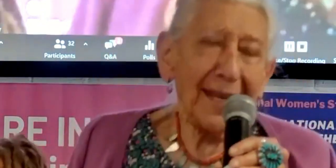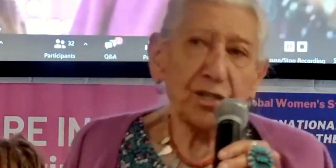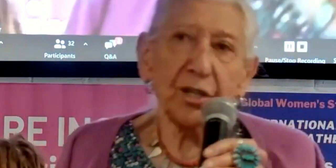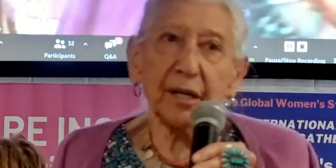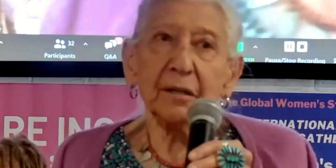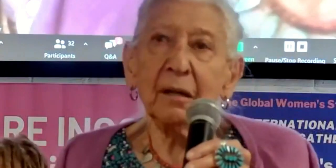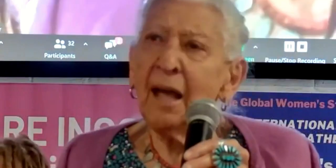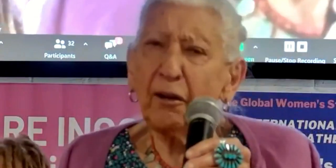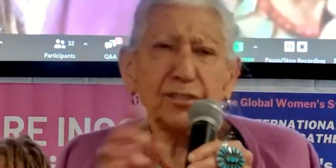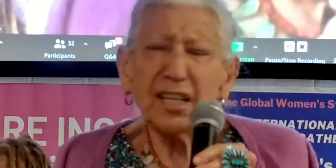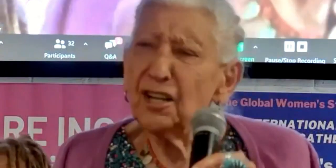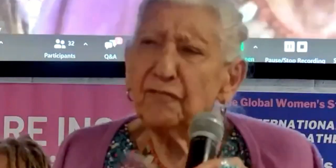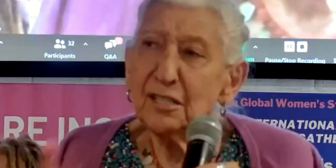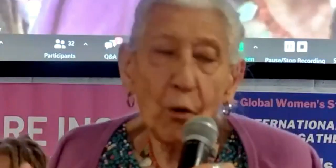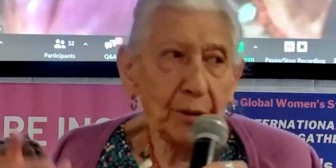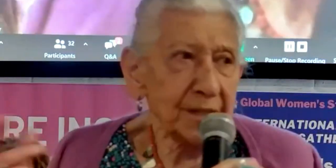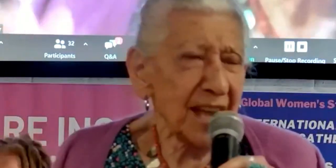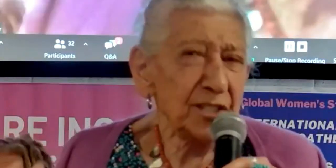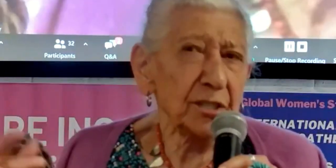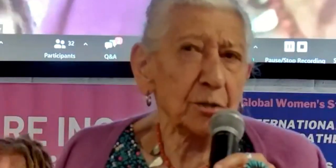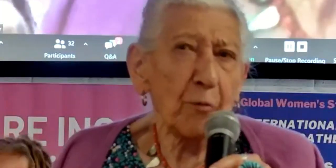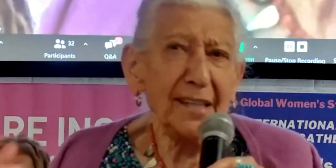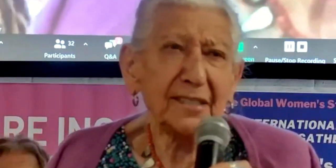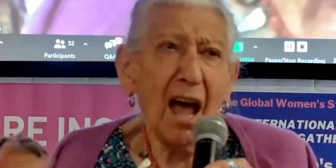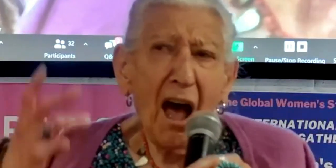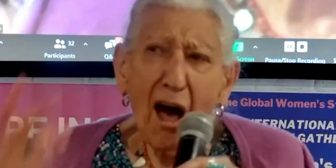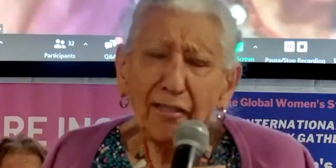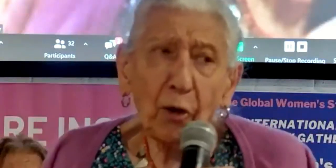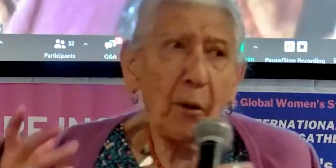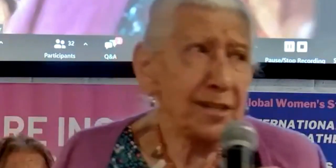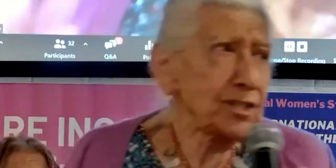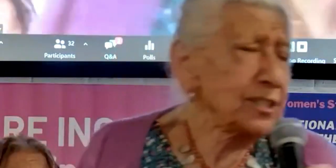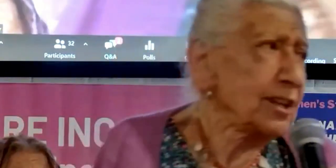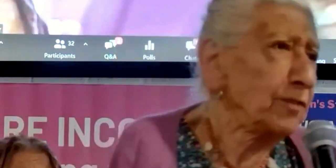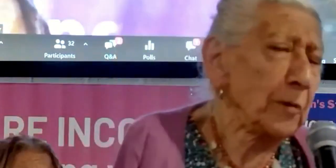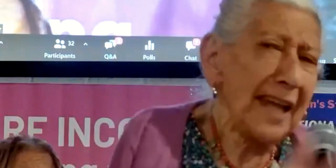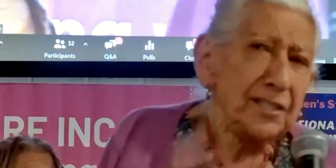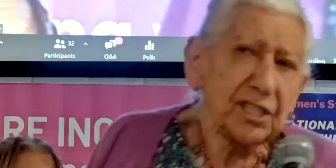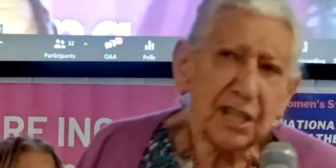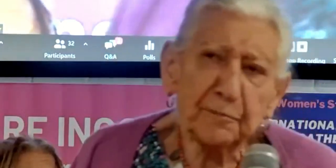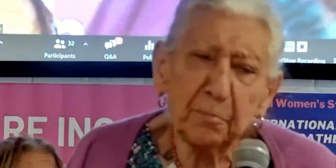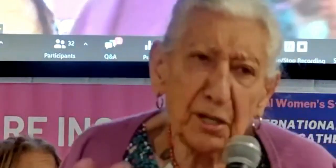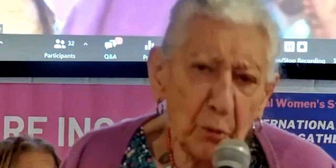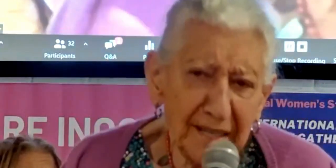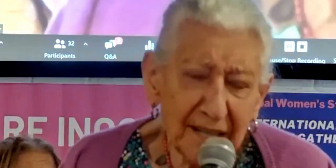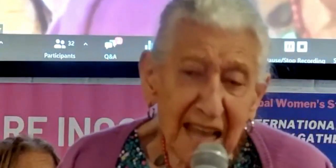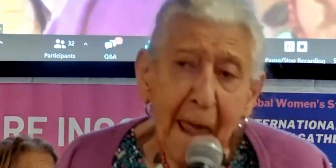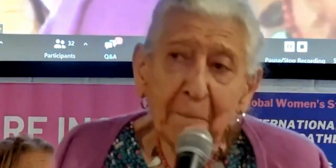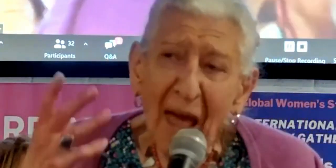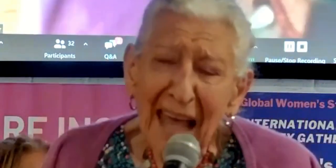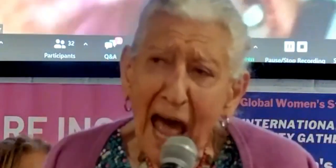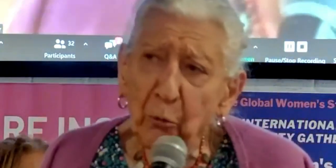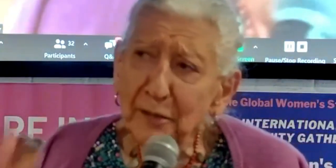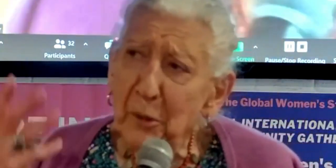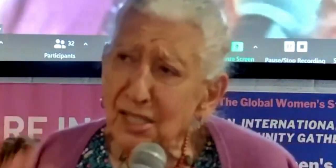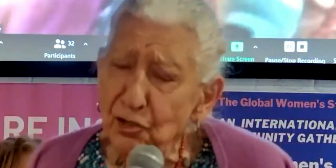the question, because each of these organizations raised other questions of the relationships between us